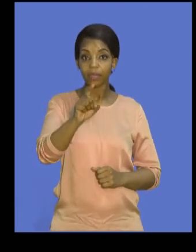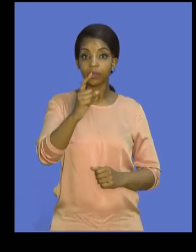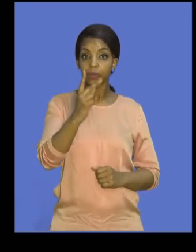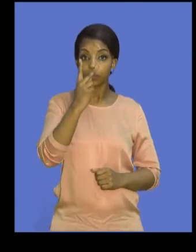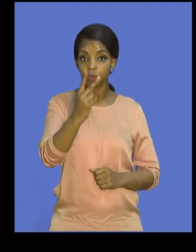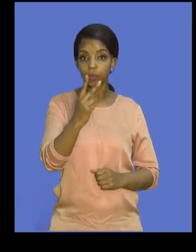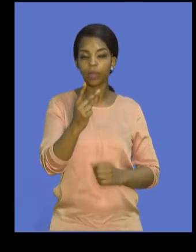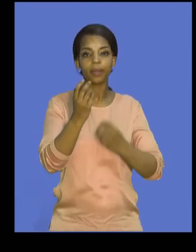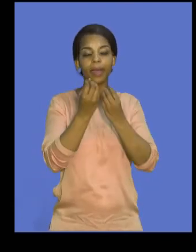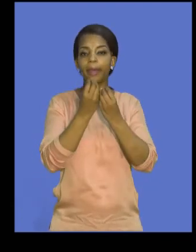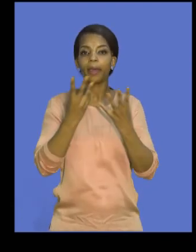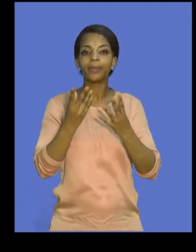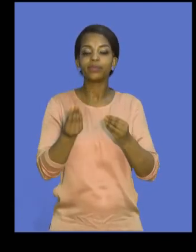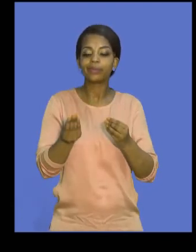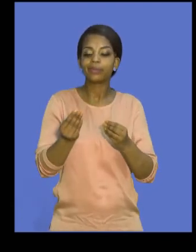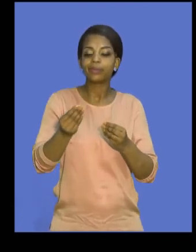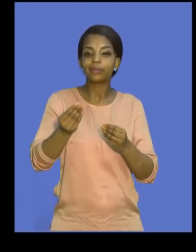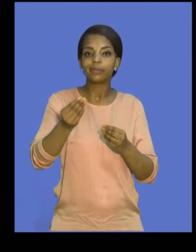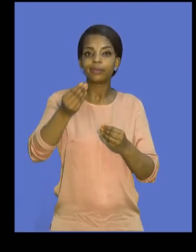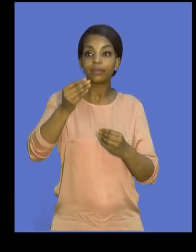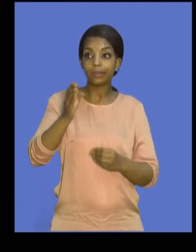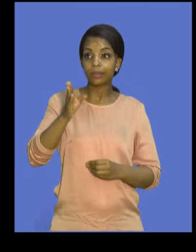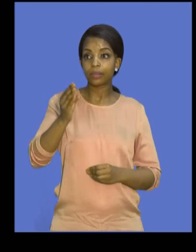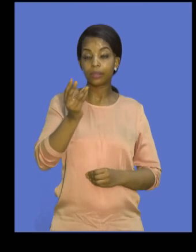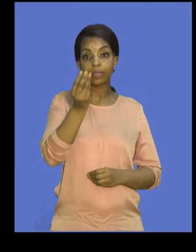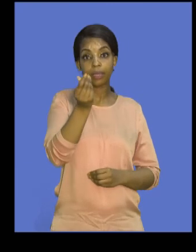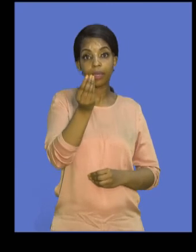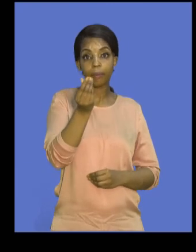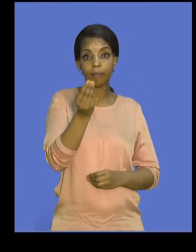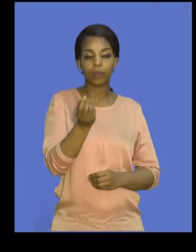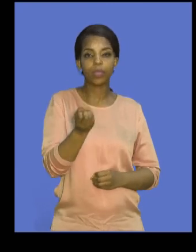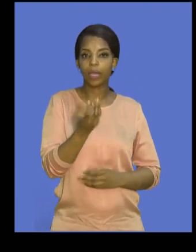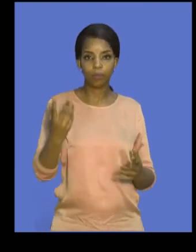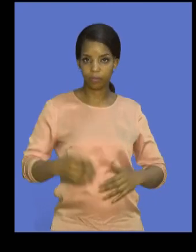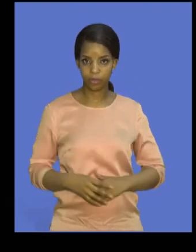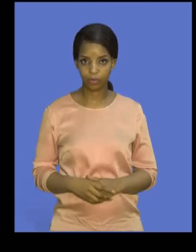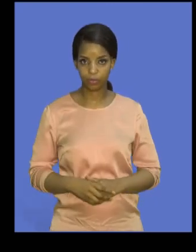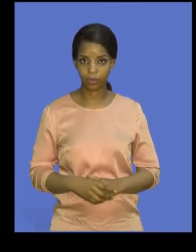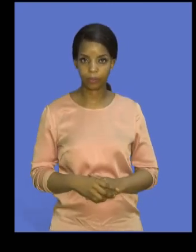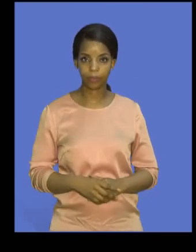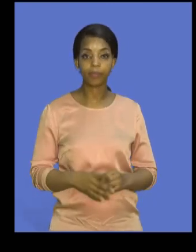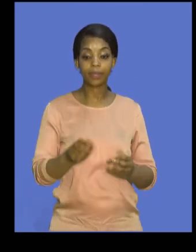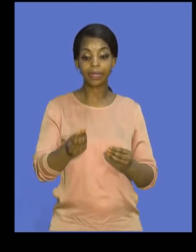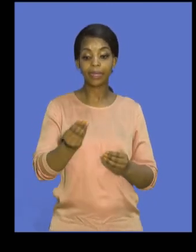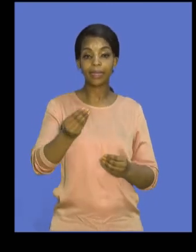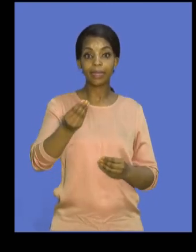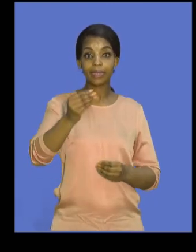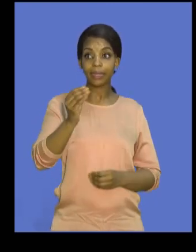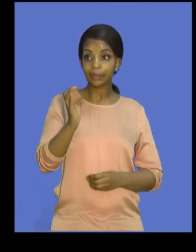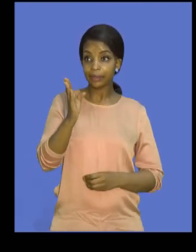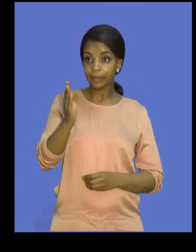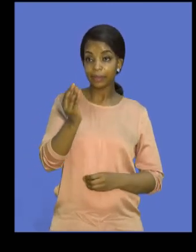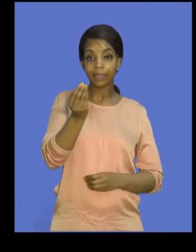be on this amount that we have here? So the interest of this amount that we have